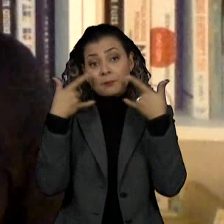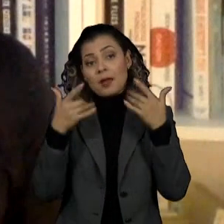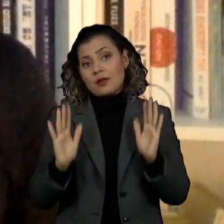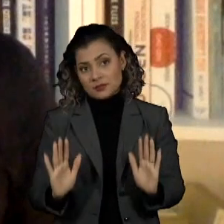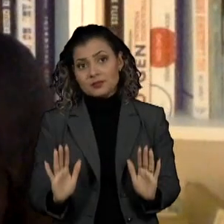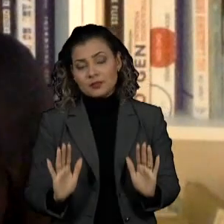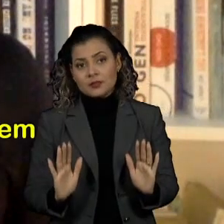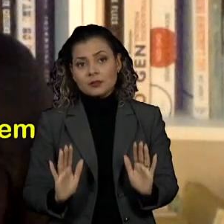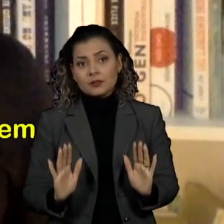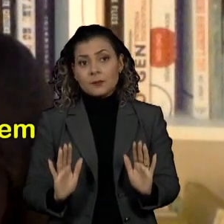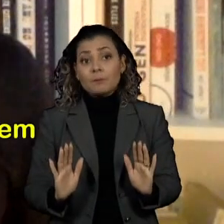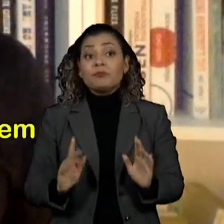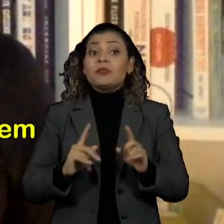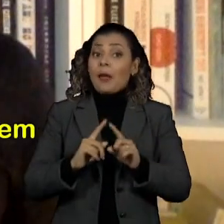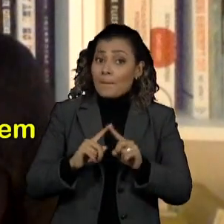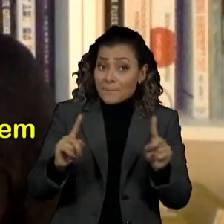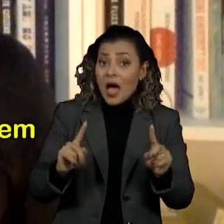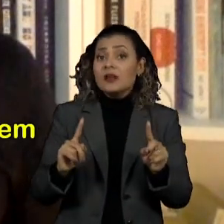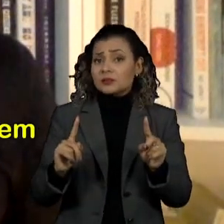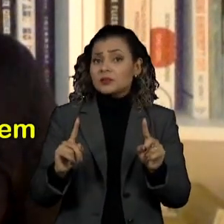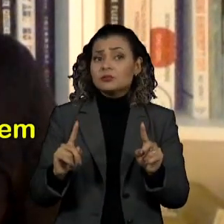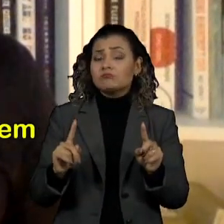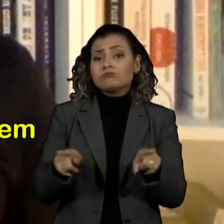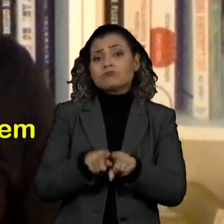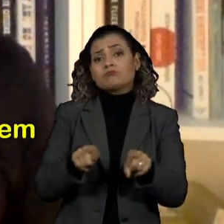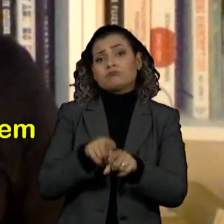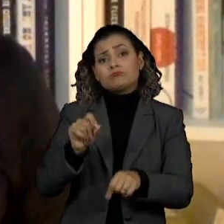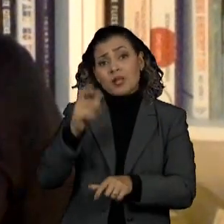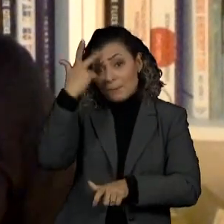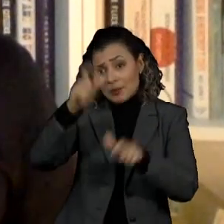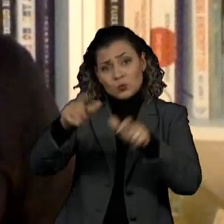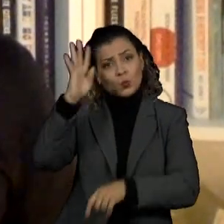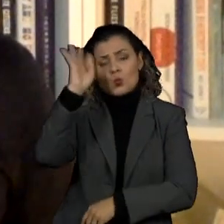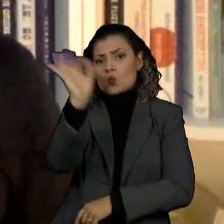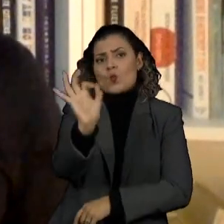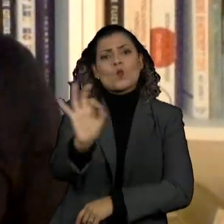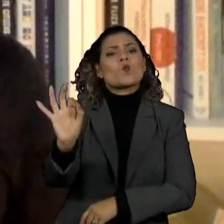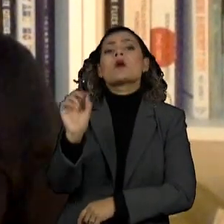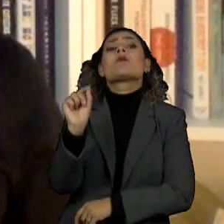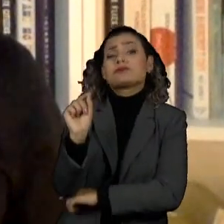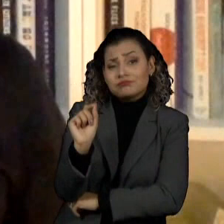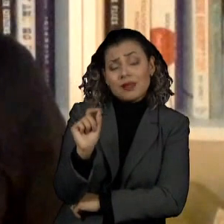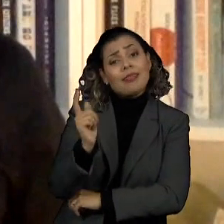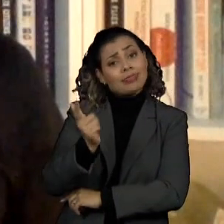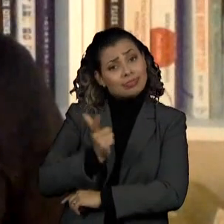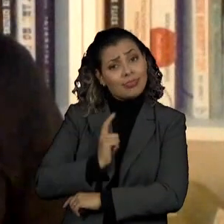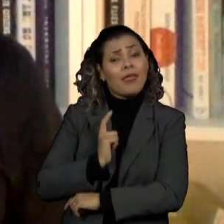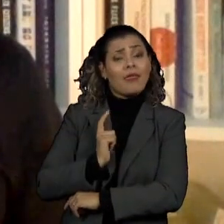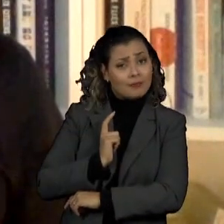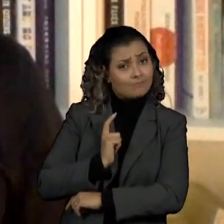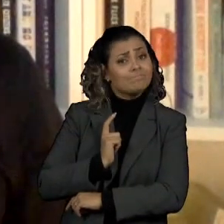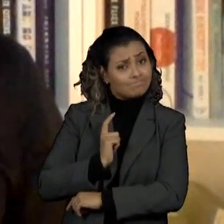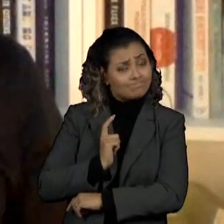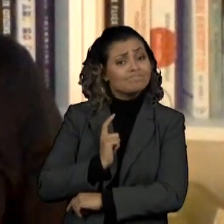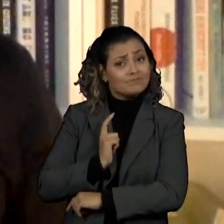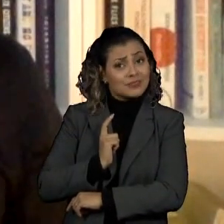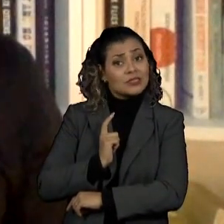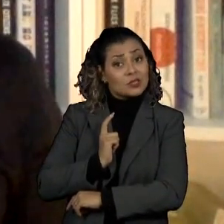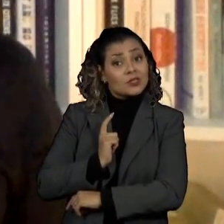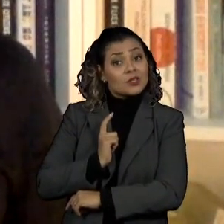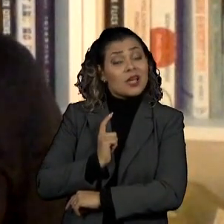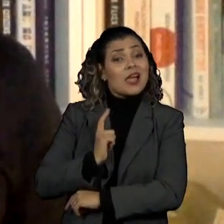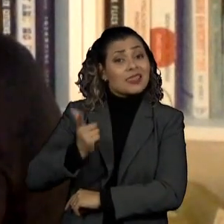The entire, I mean, one thing that people don't realize is that there is one value, one number,